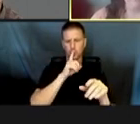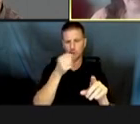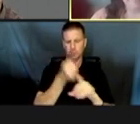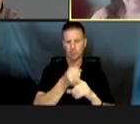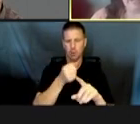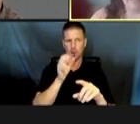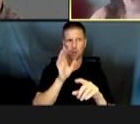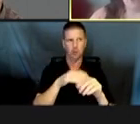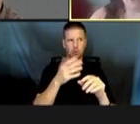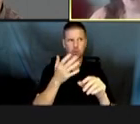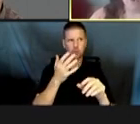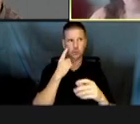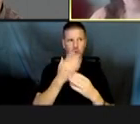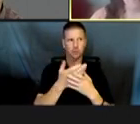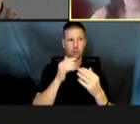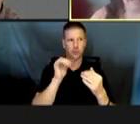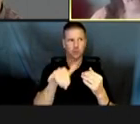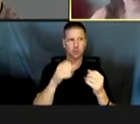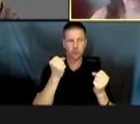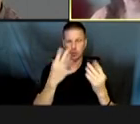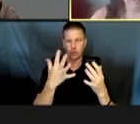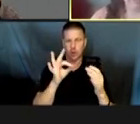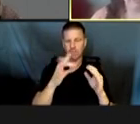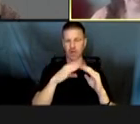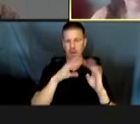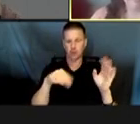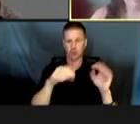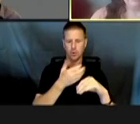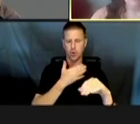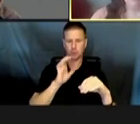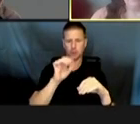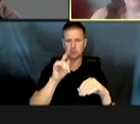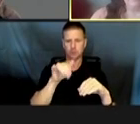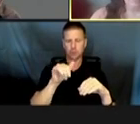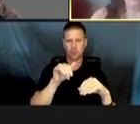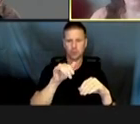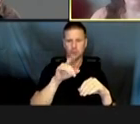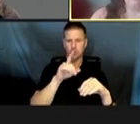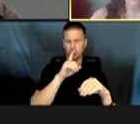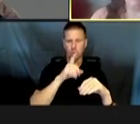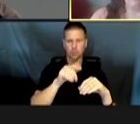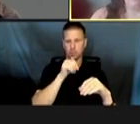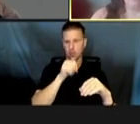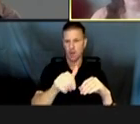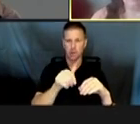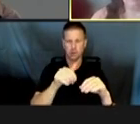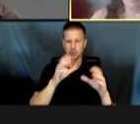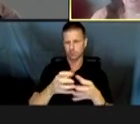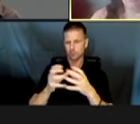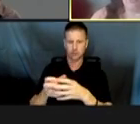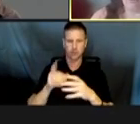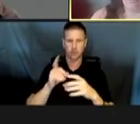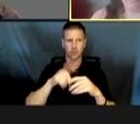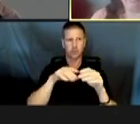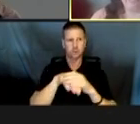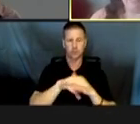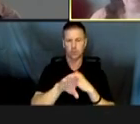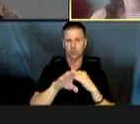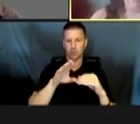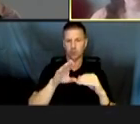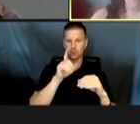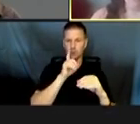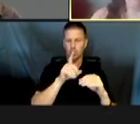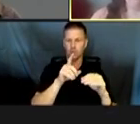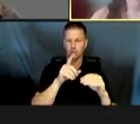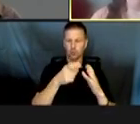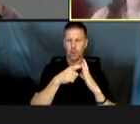the fact that so much of the housing in our city is simply not jurisdictional to accessibility requirements